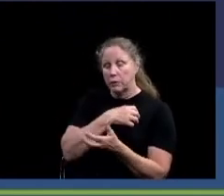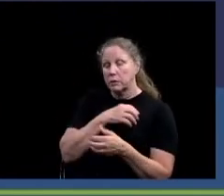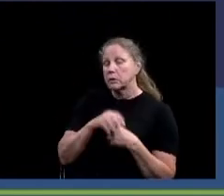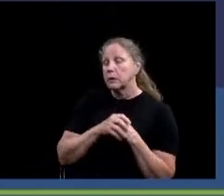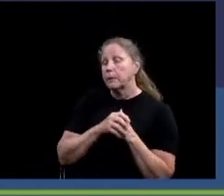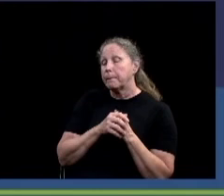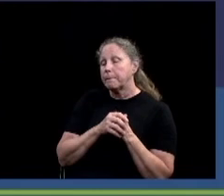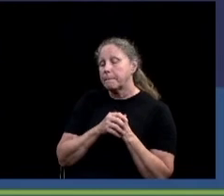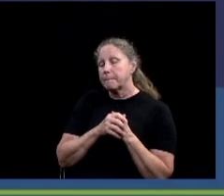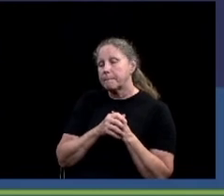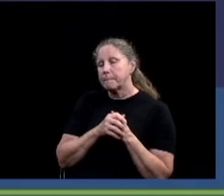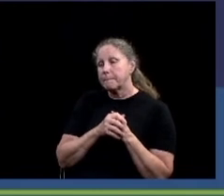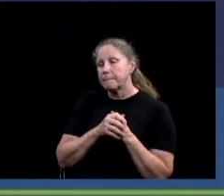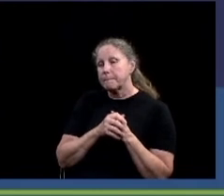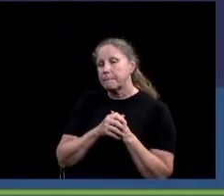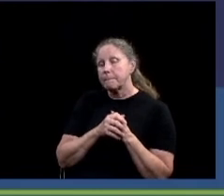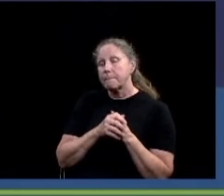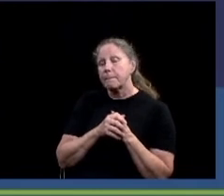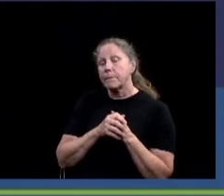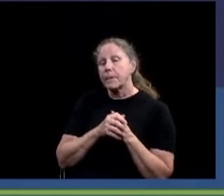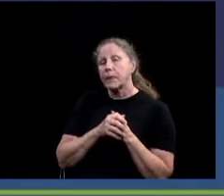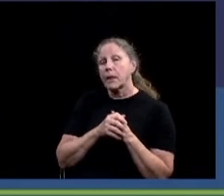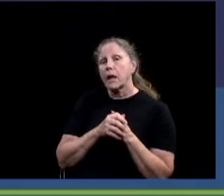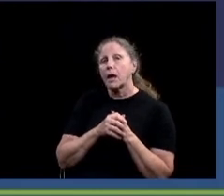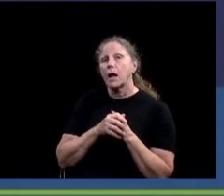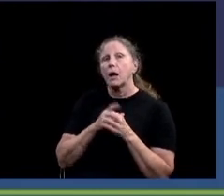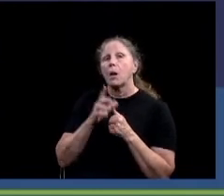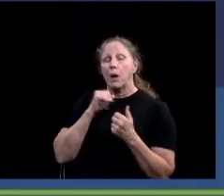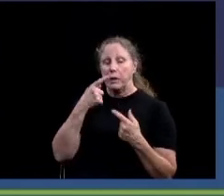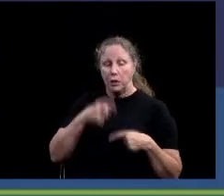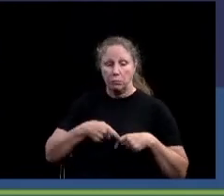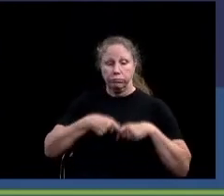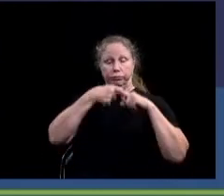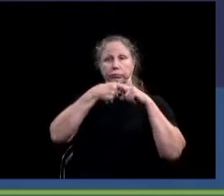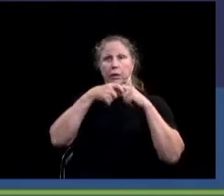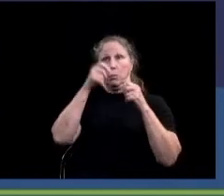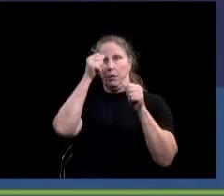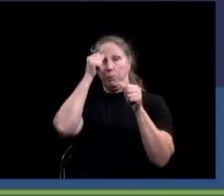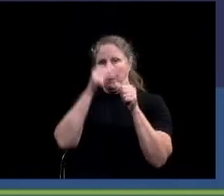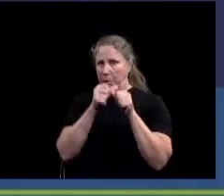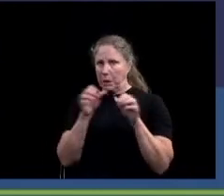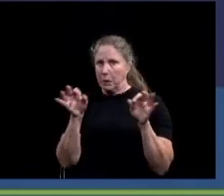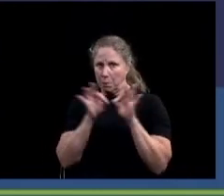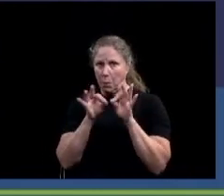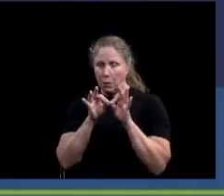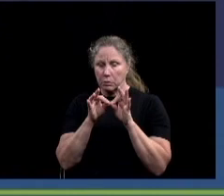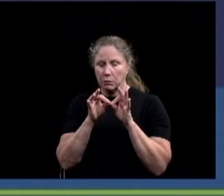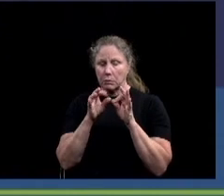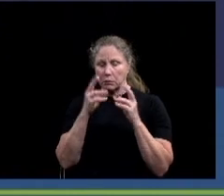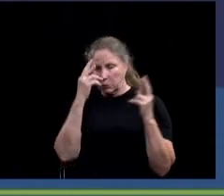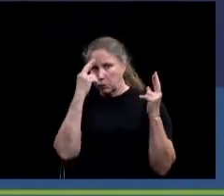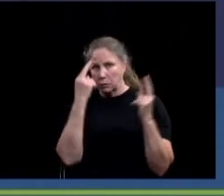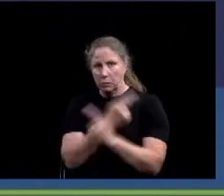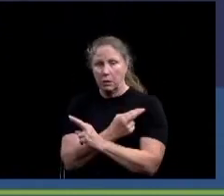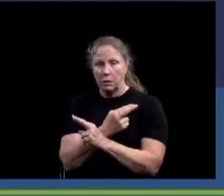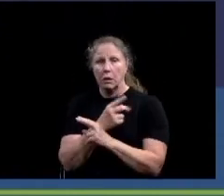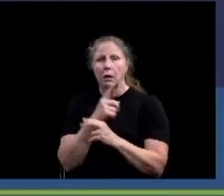and remember and pause for a second about what is actually happening.